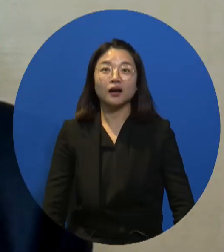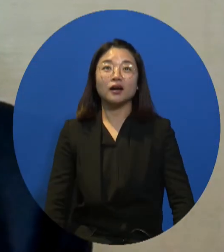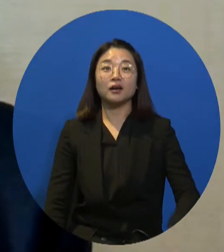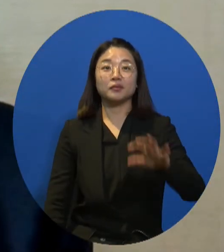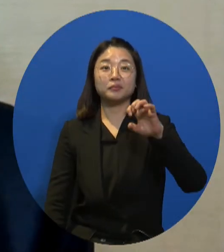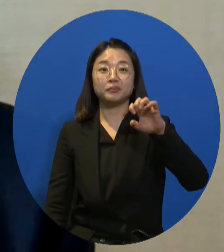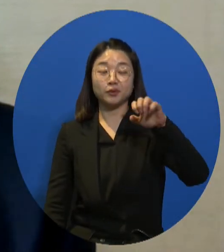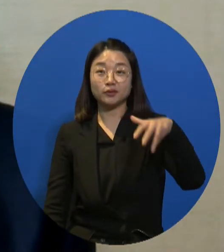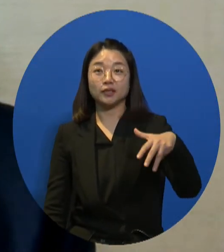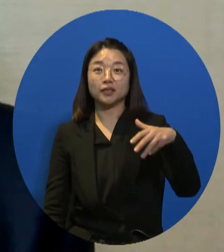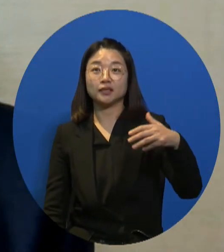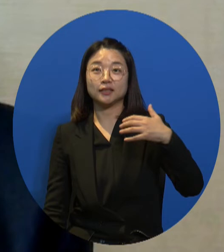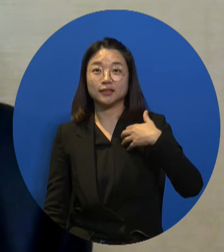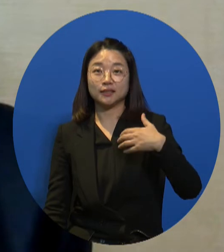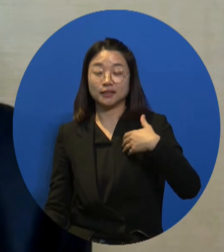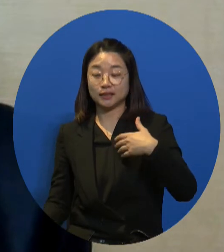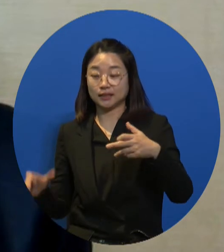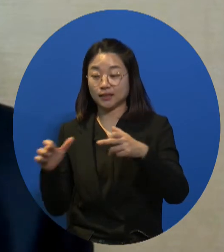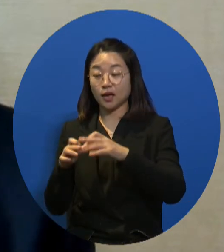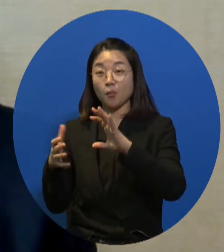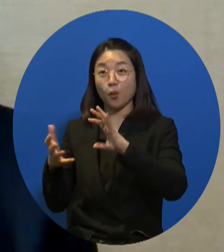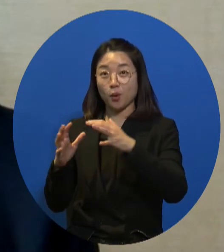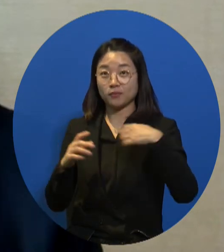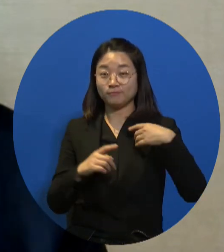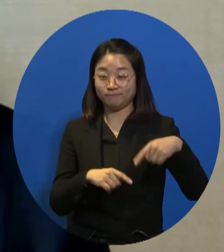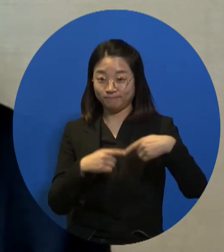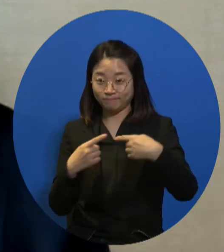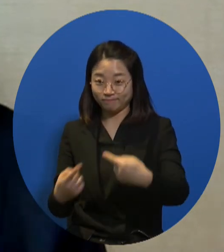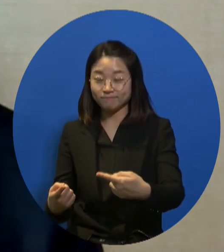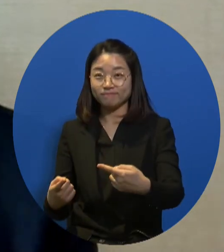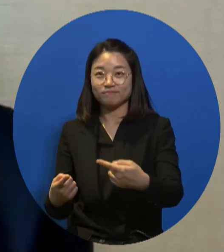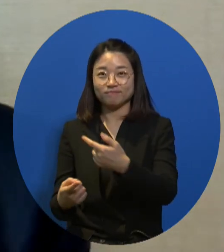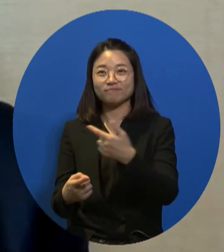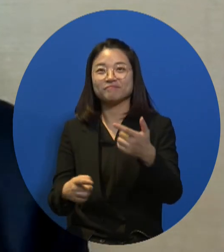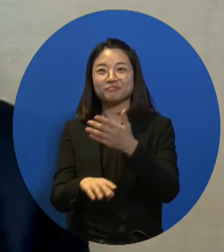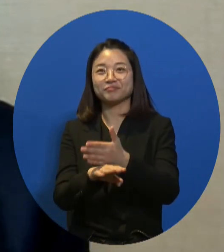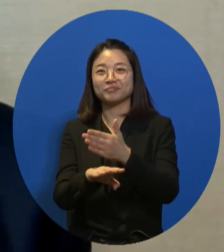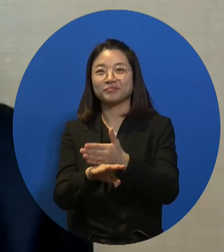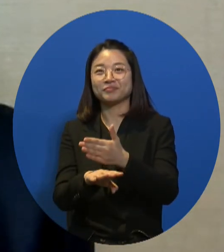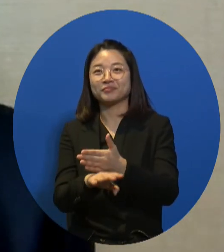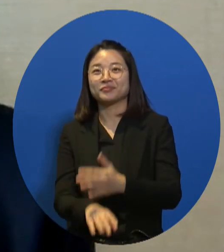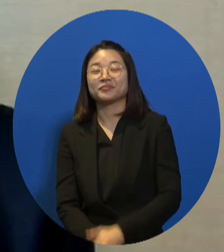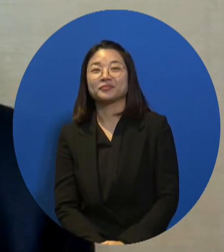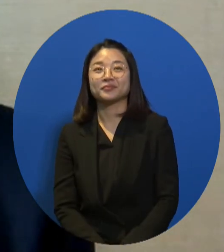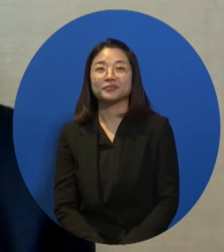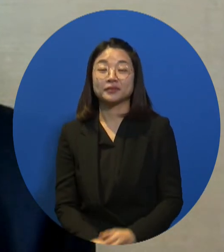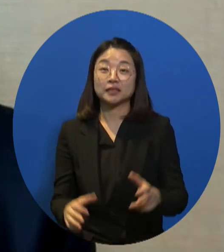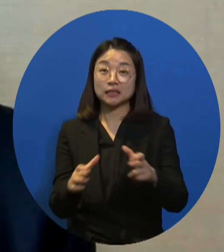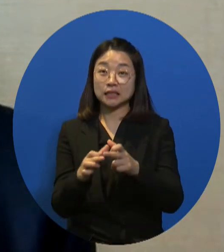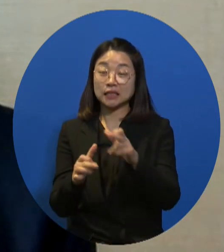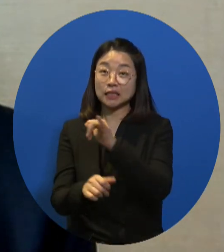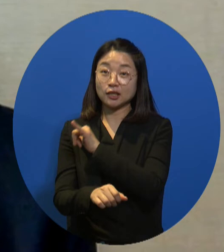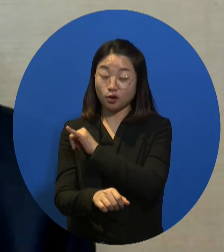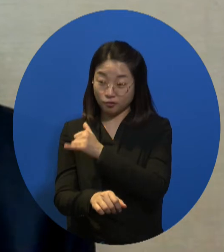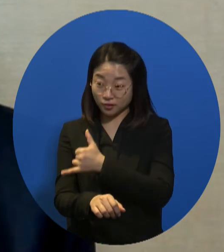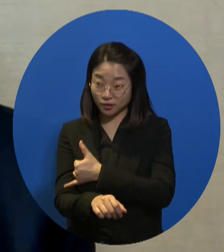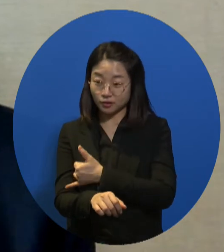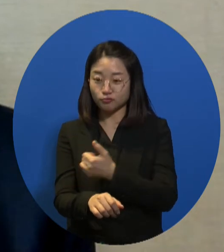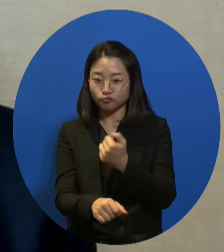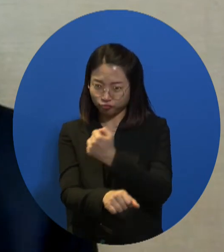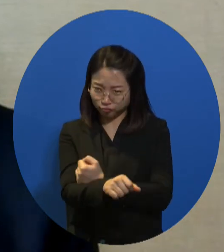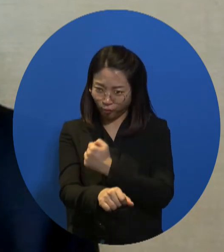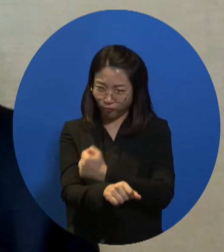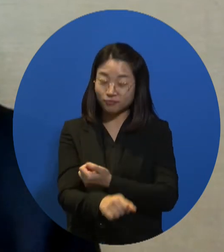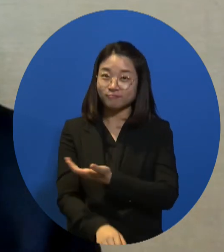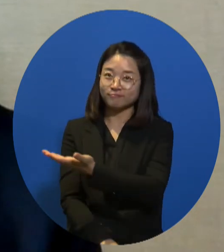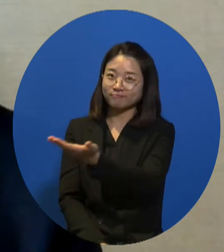I am very happy to be part of the session under 2022 PyeongChang Disability Forum. I would like to express